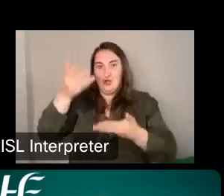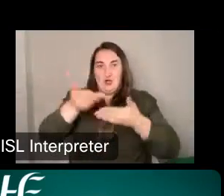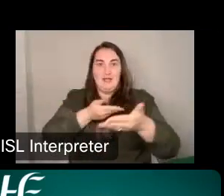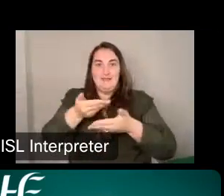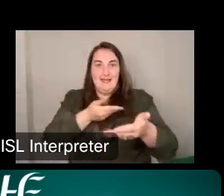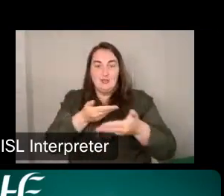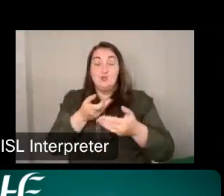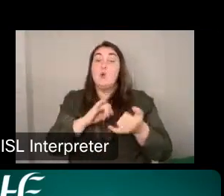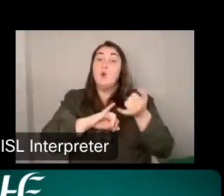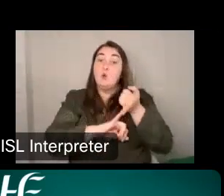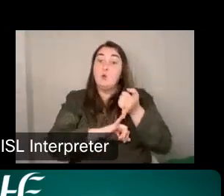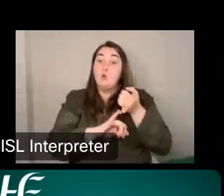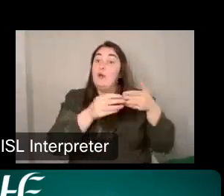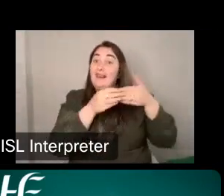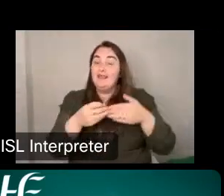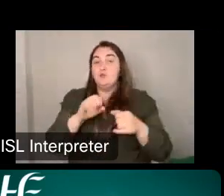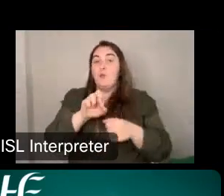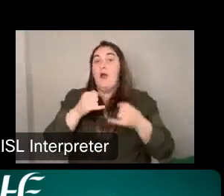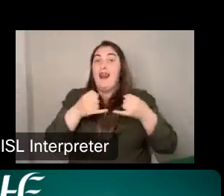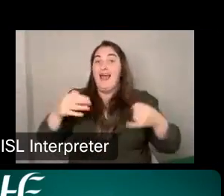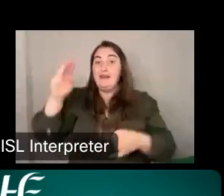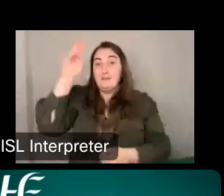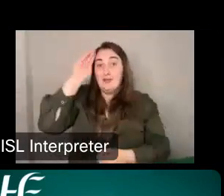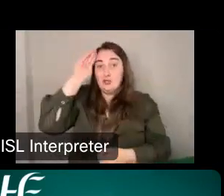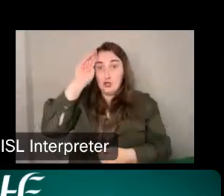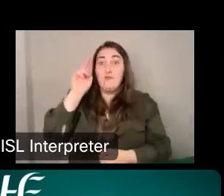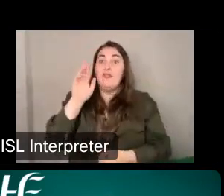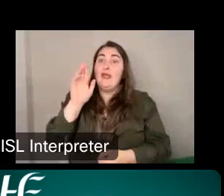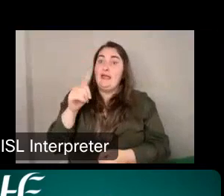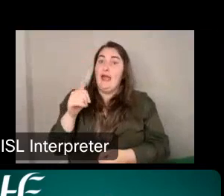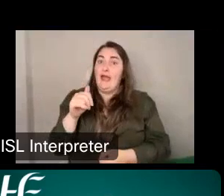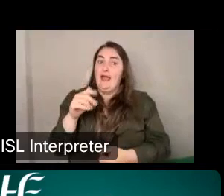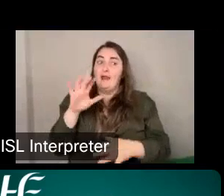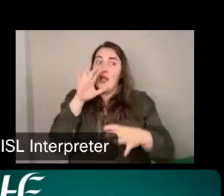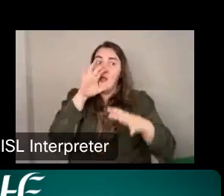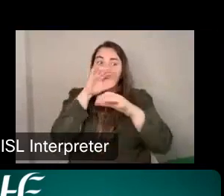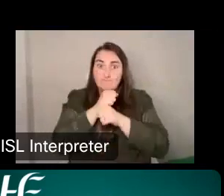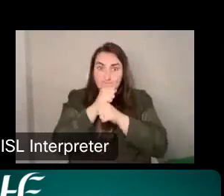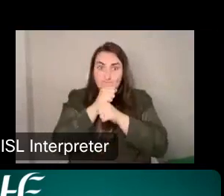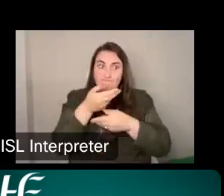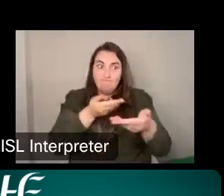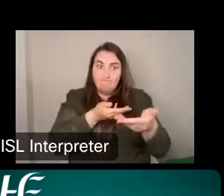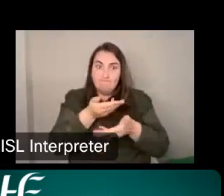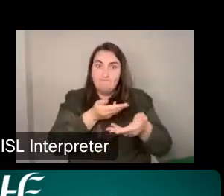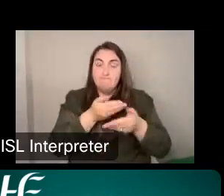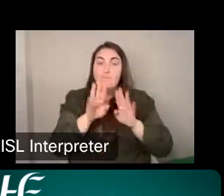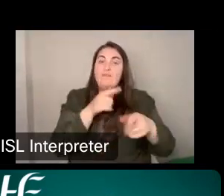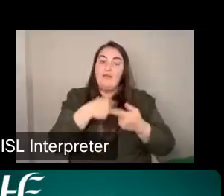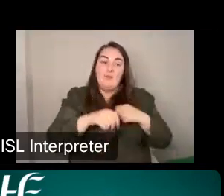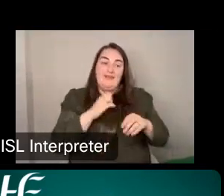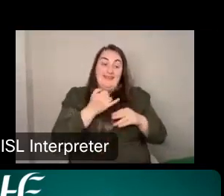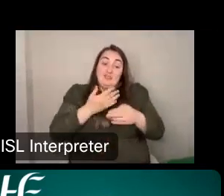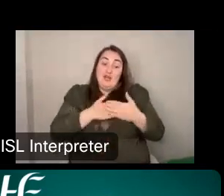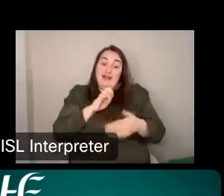lead or line manager positions can confidentially consult with our internal EAP